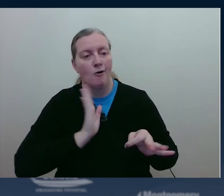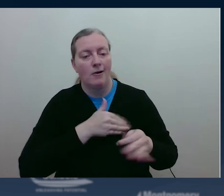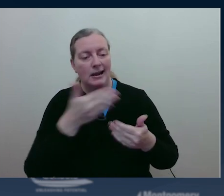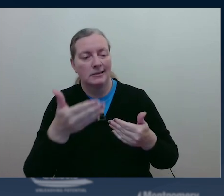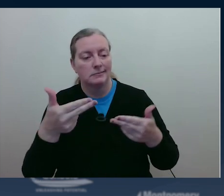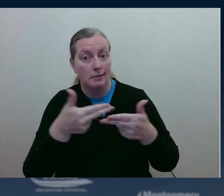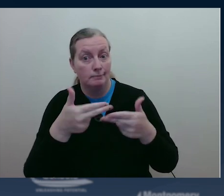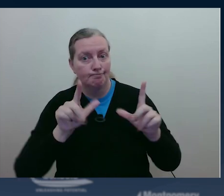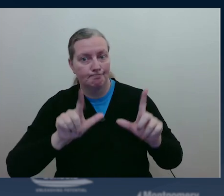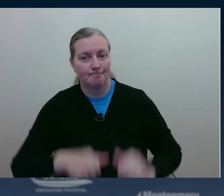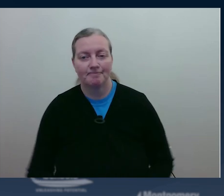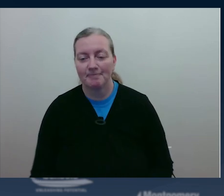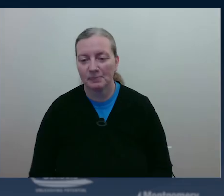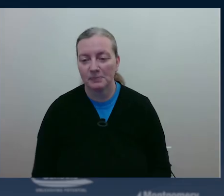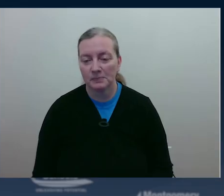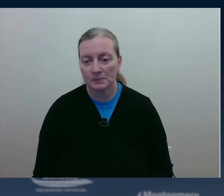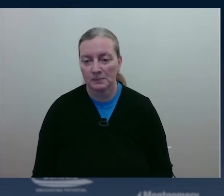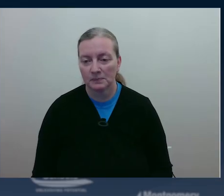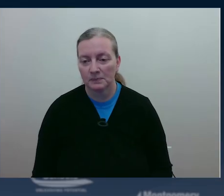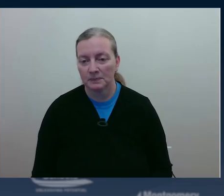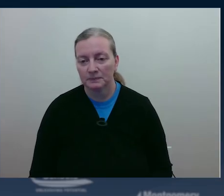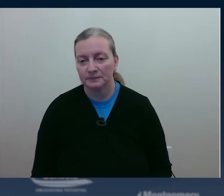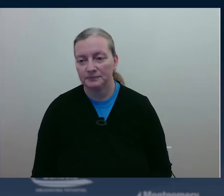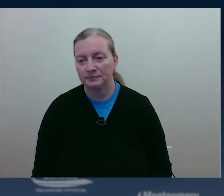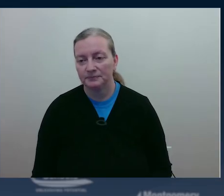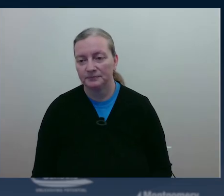Thanks, Irene. Next slide, please.